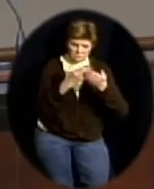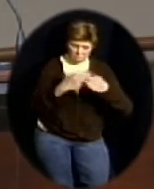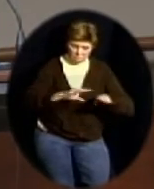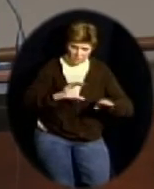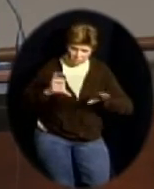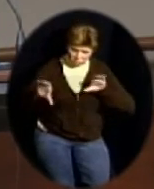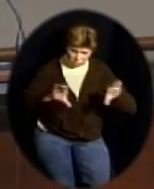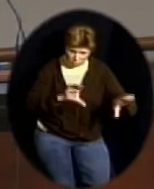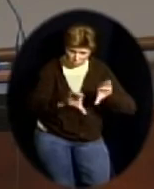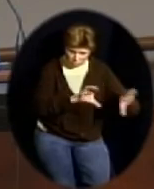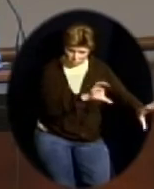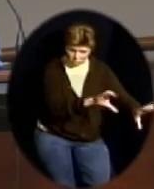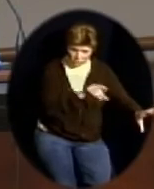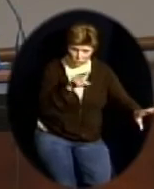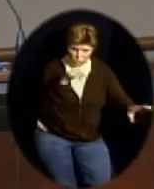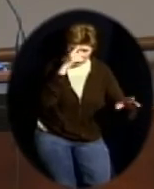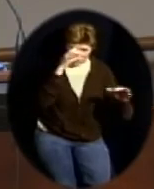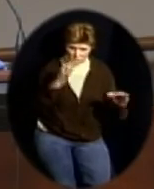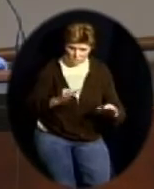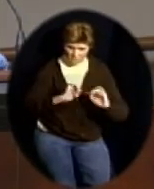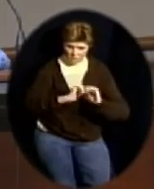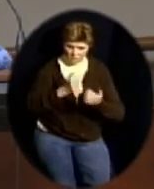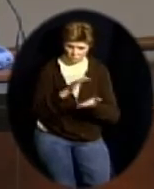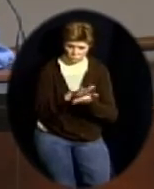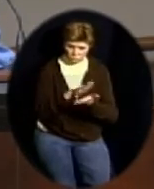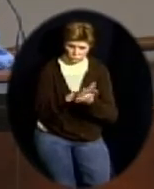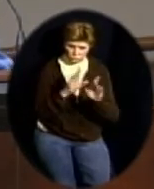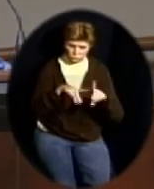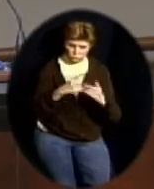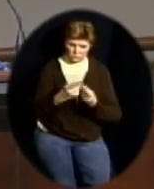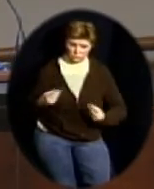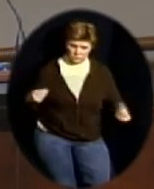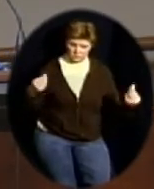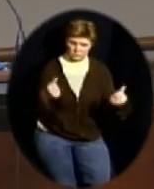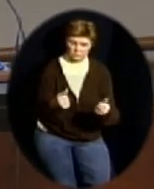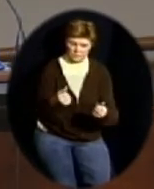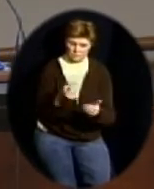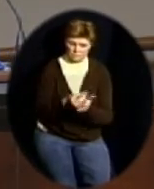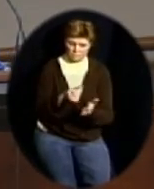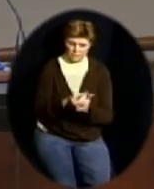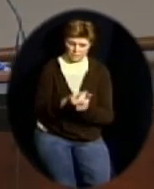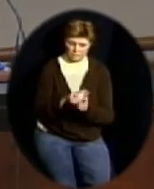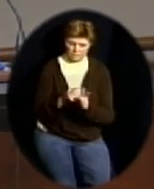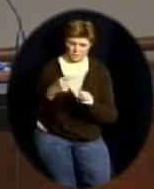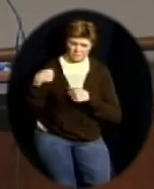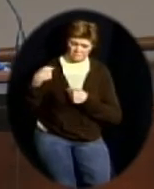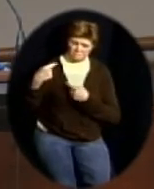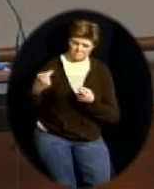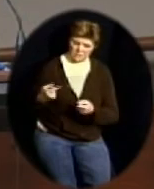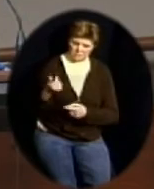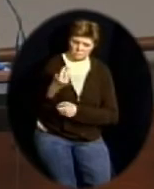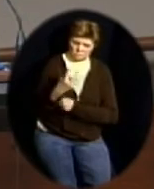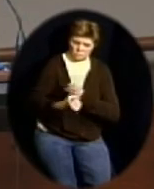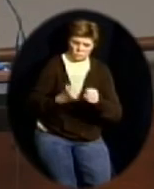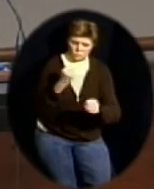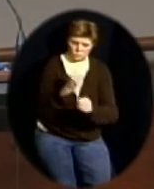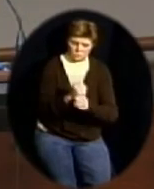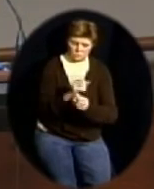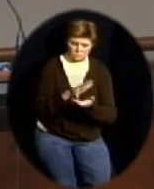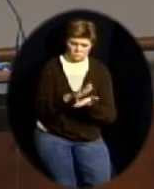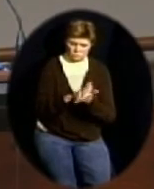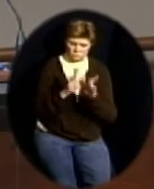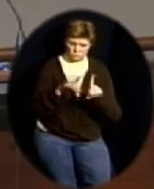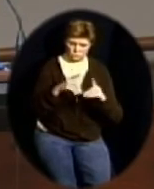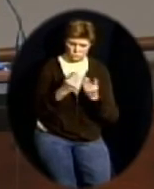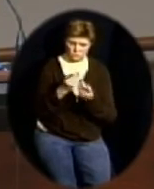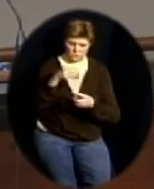the school district spends their money. Over the past several years, we now find that the school district is in excellent financial shape, and